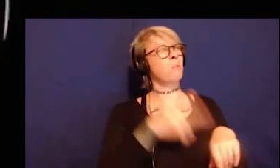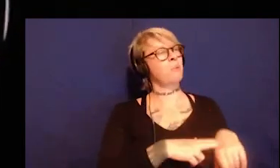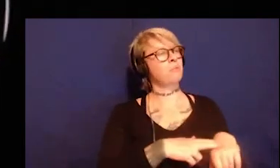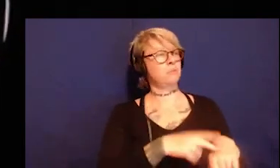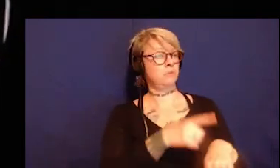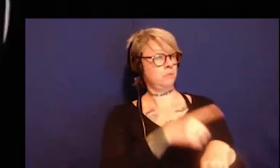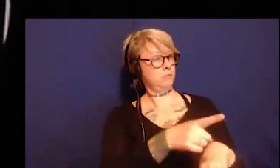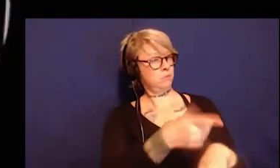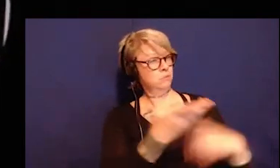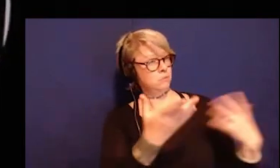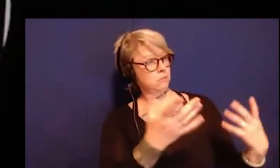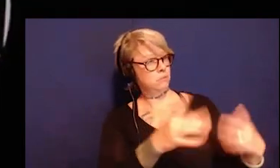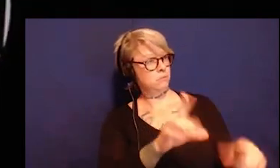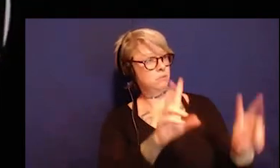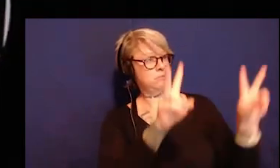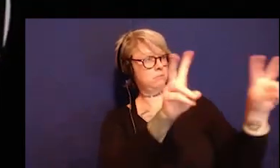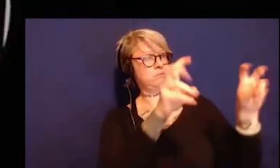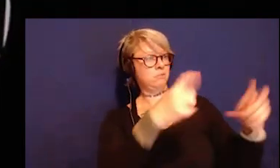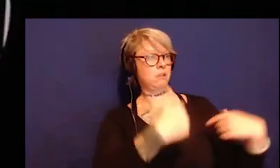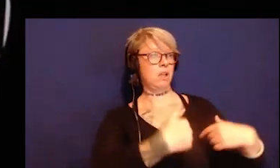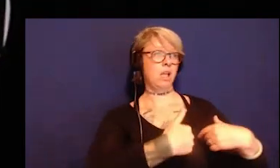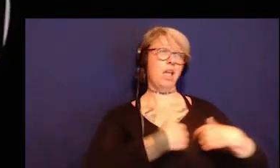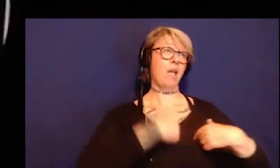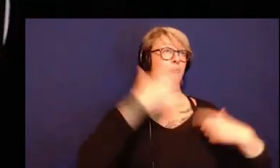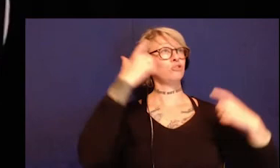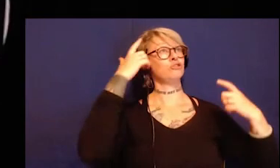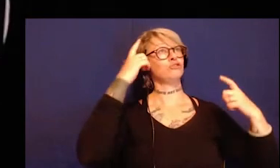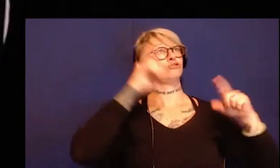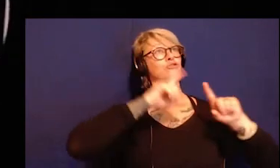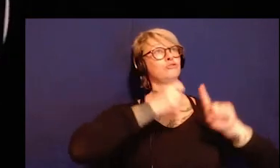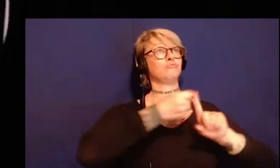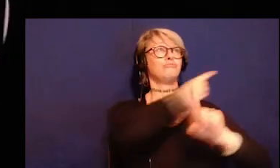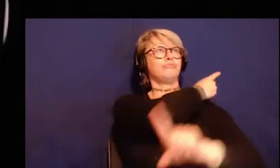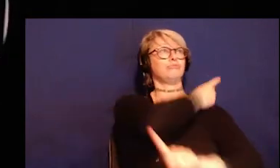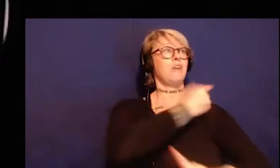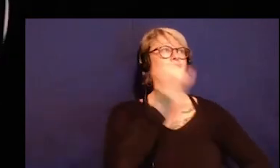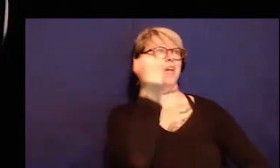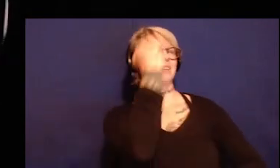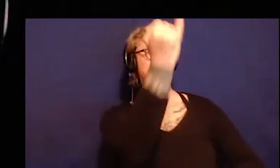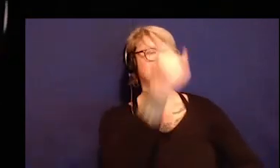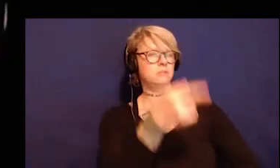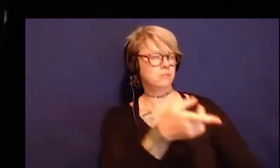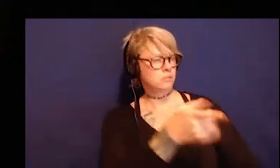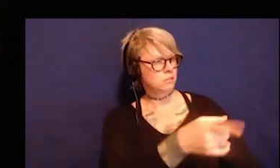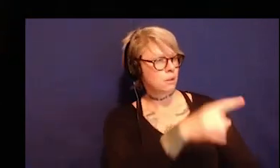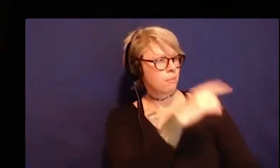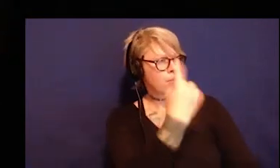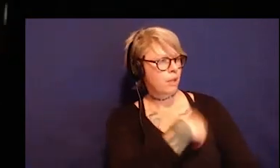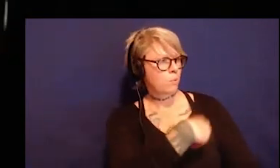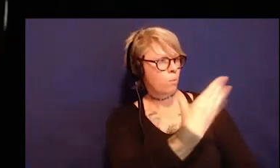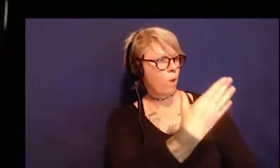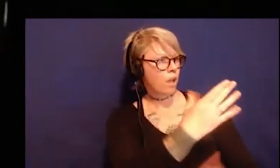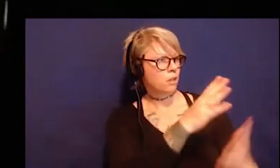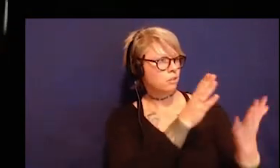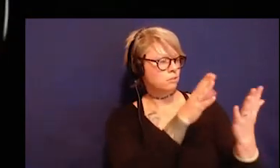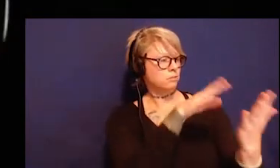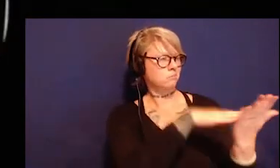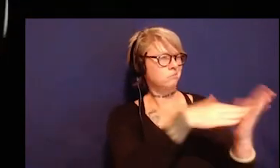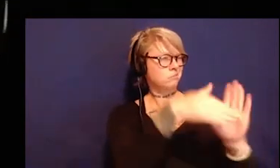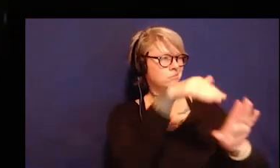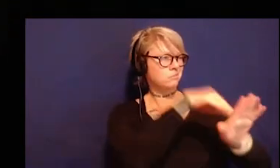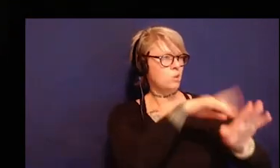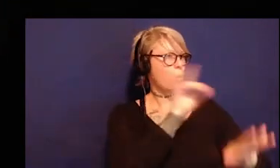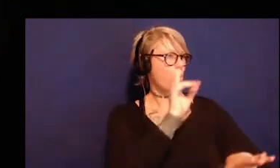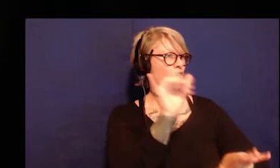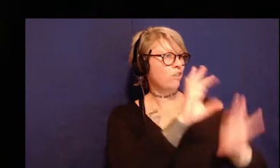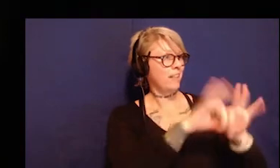who prides herself on all her radical ideas, you have an extremely black and white concept of how families are supposed to act. And